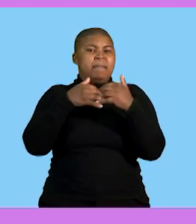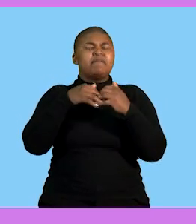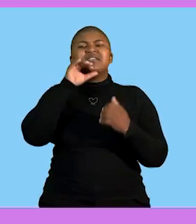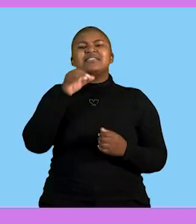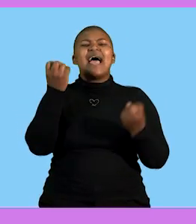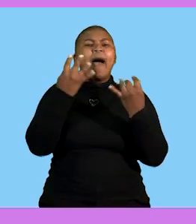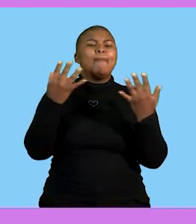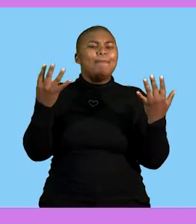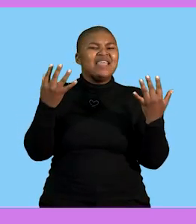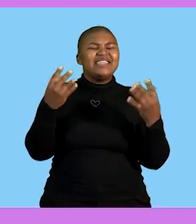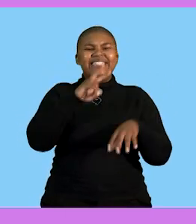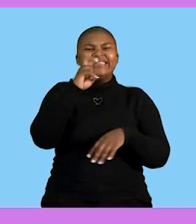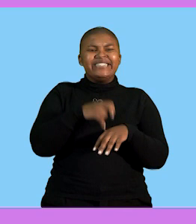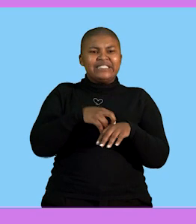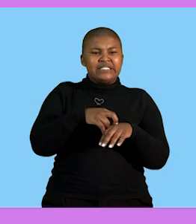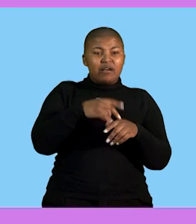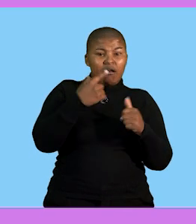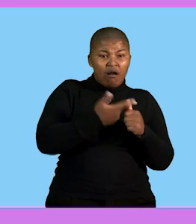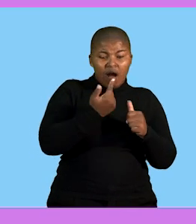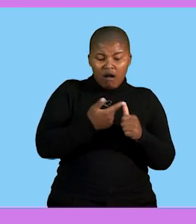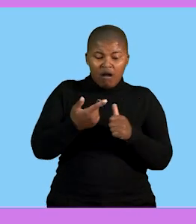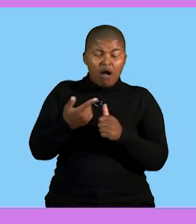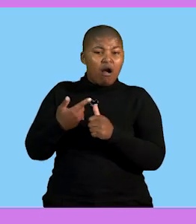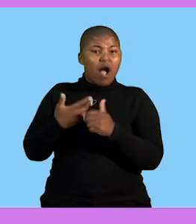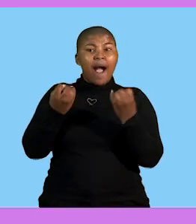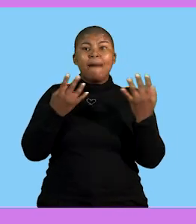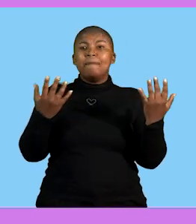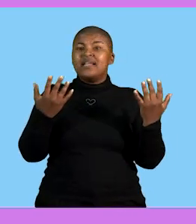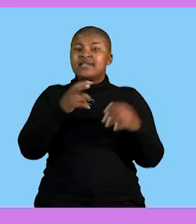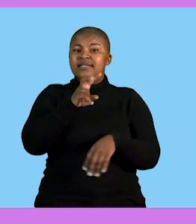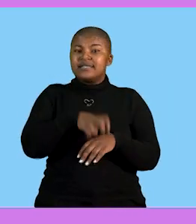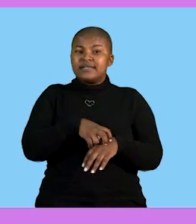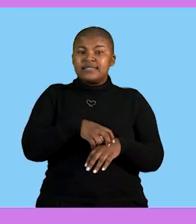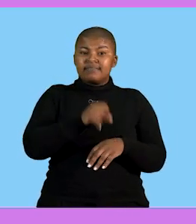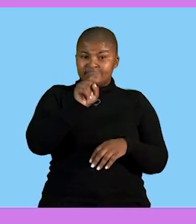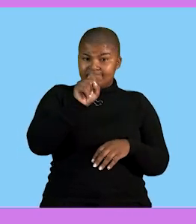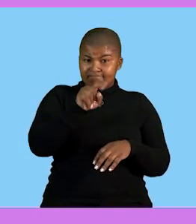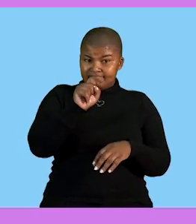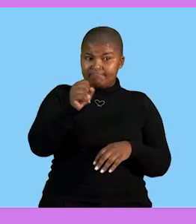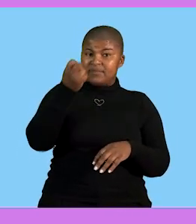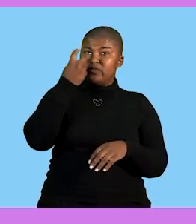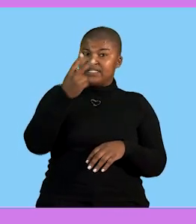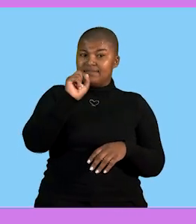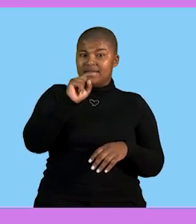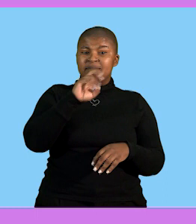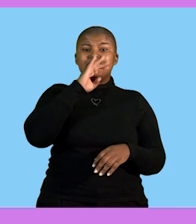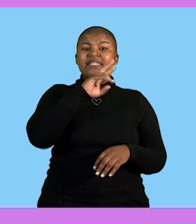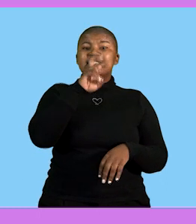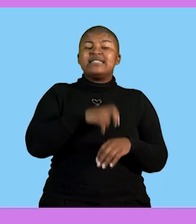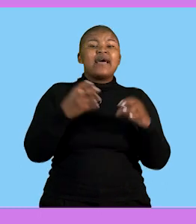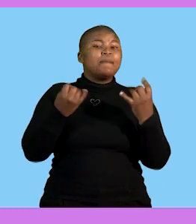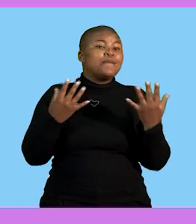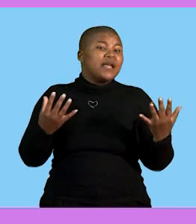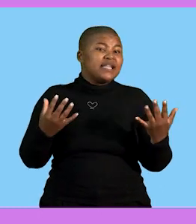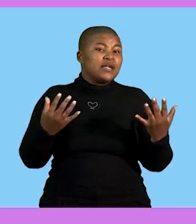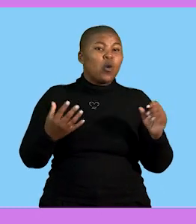the number of pieces needed according to the given manual. So now according to this manual that is given to us, it